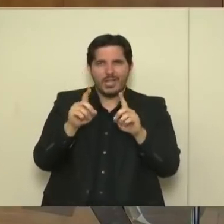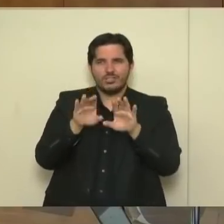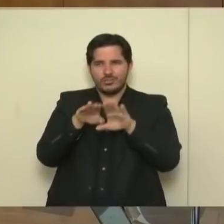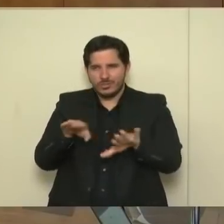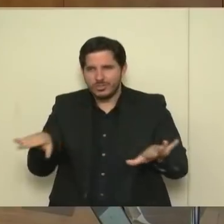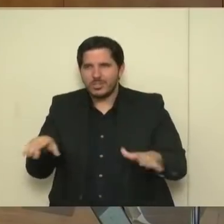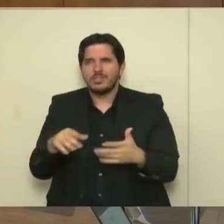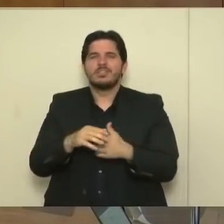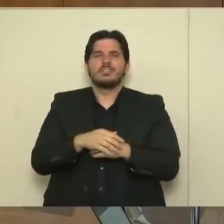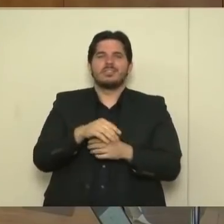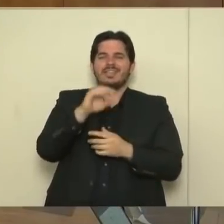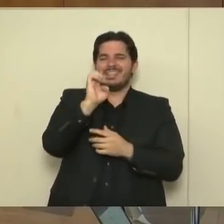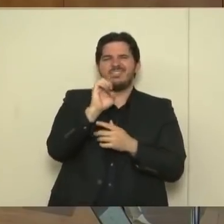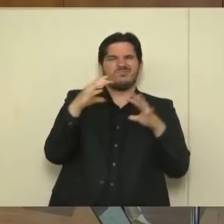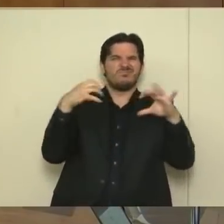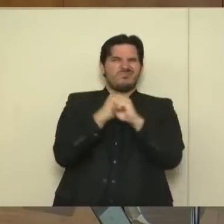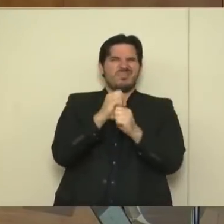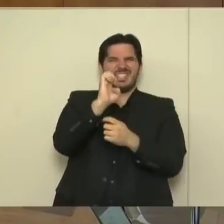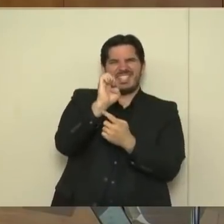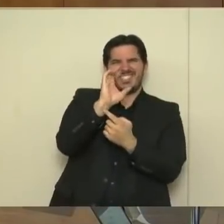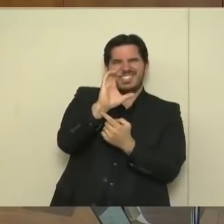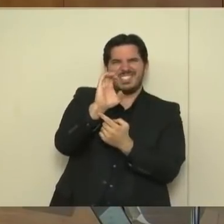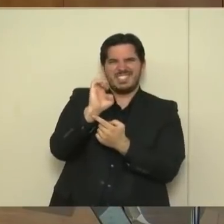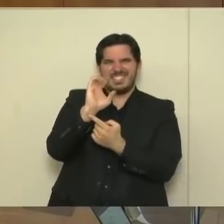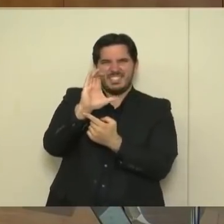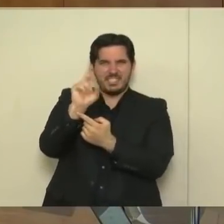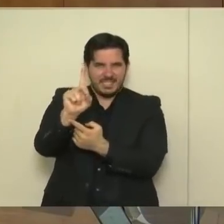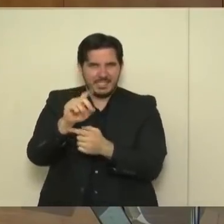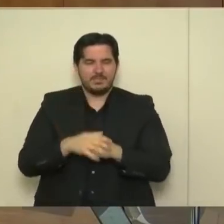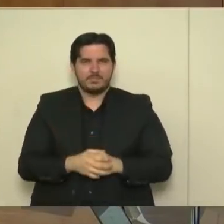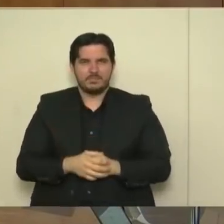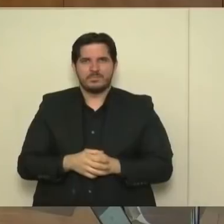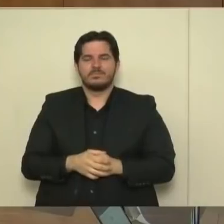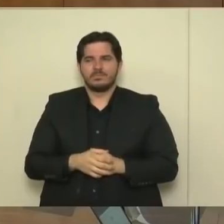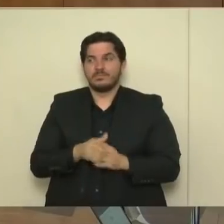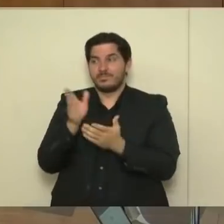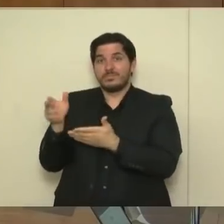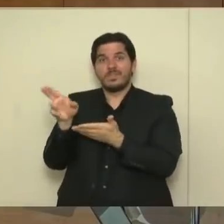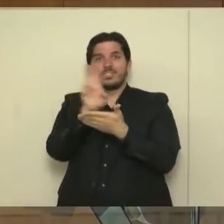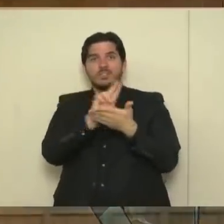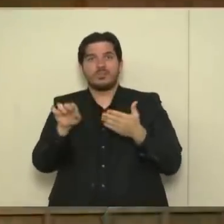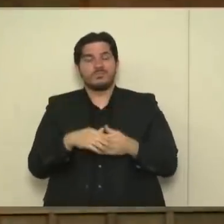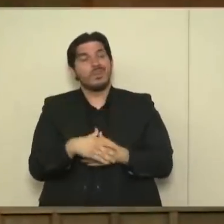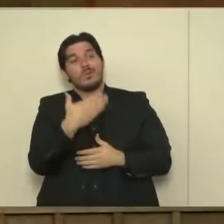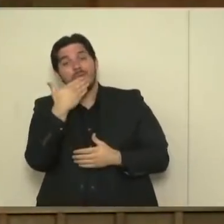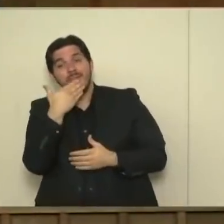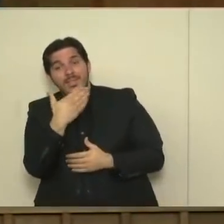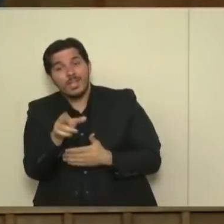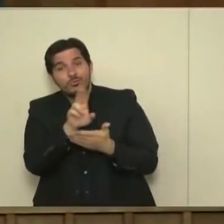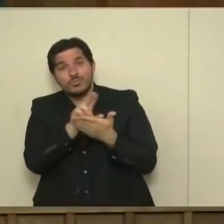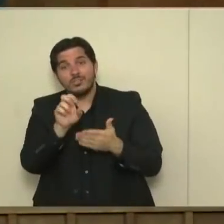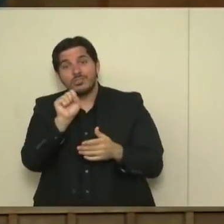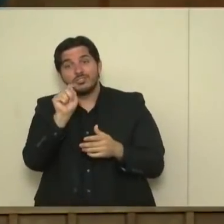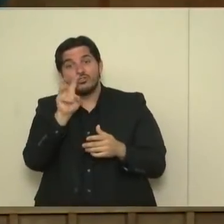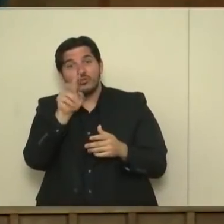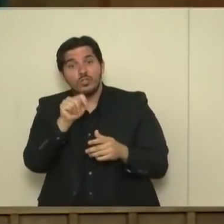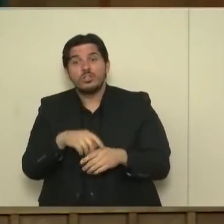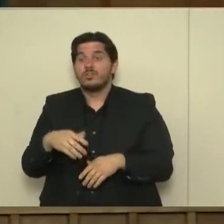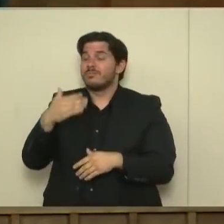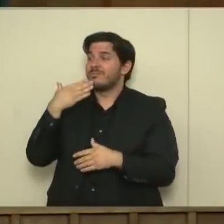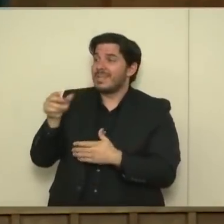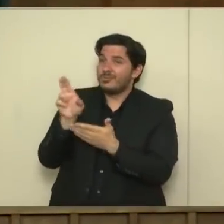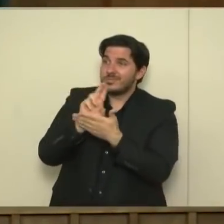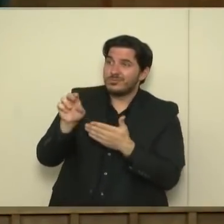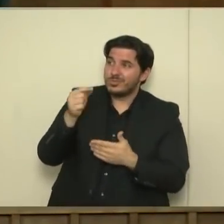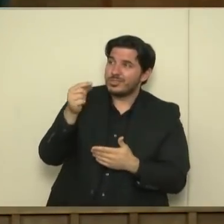Thank you, Governor, and thank you, Secretary Stewart and Secretary Grace. It is wonderful to be here today to talk about